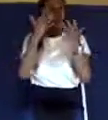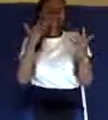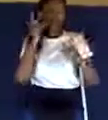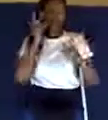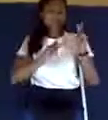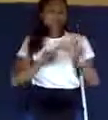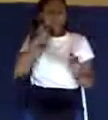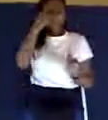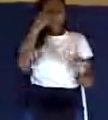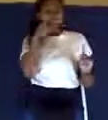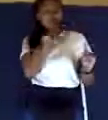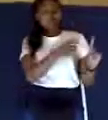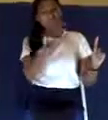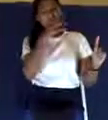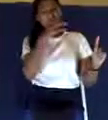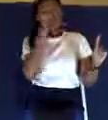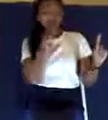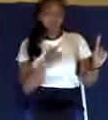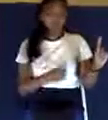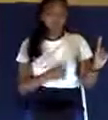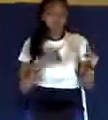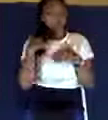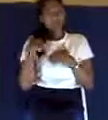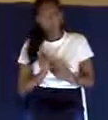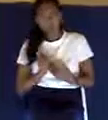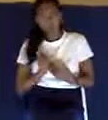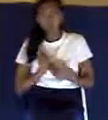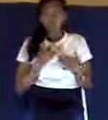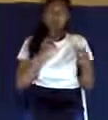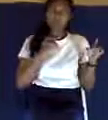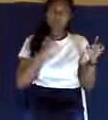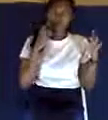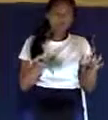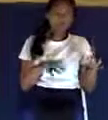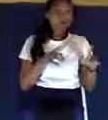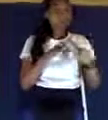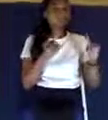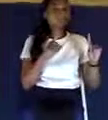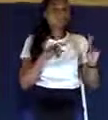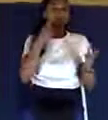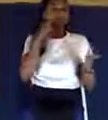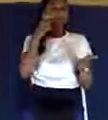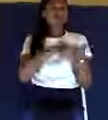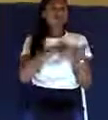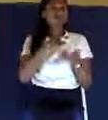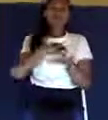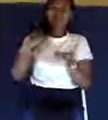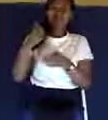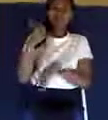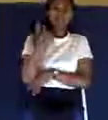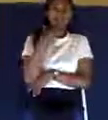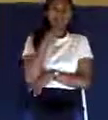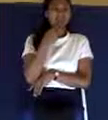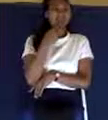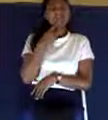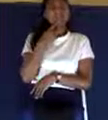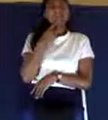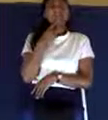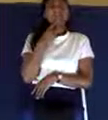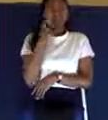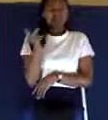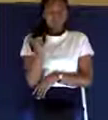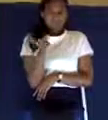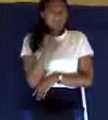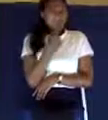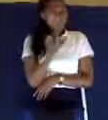and a burden when they're elderly. But notice what happens here in verse number 10. And they said unto her, surely we will return with thee